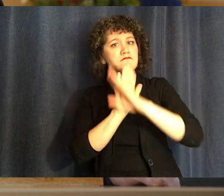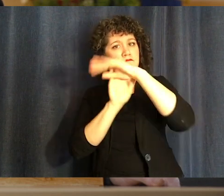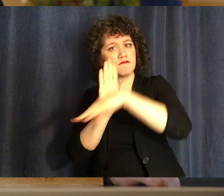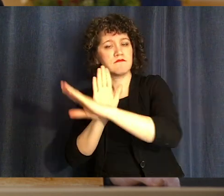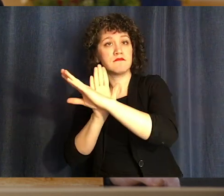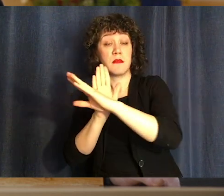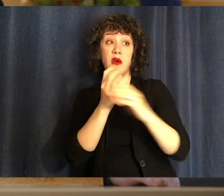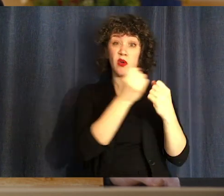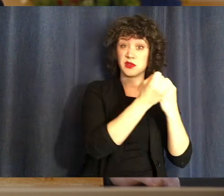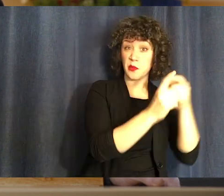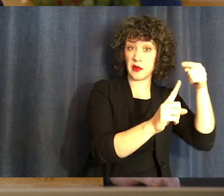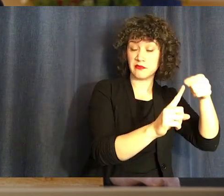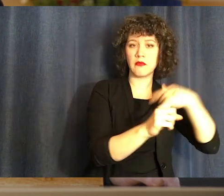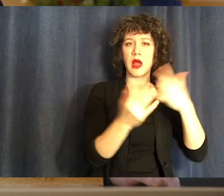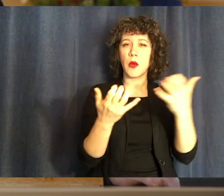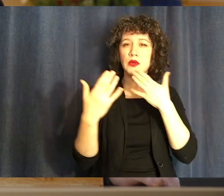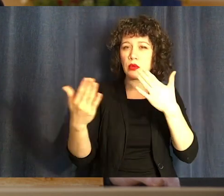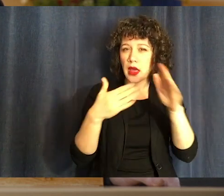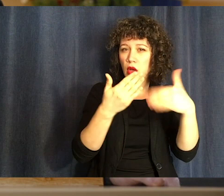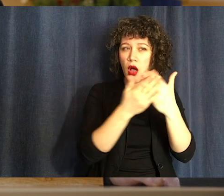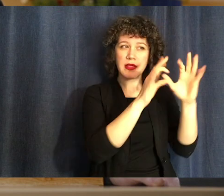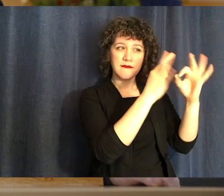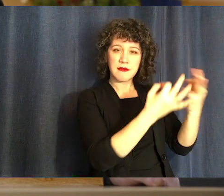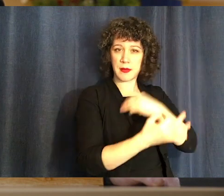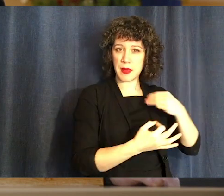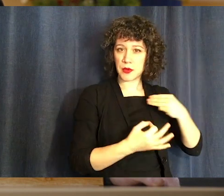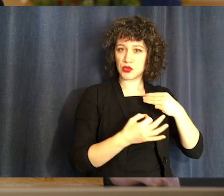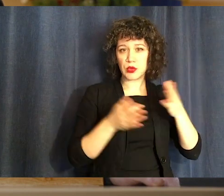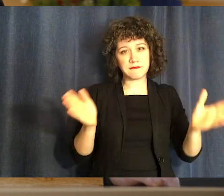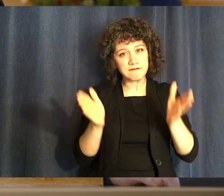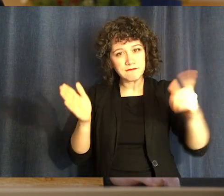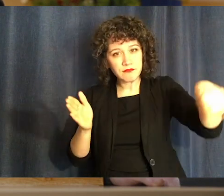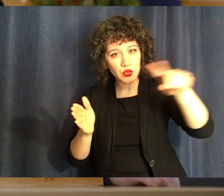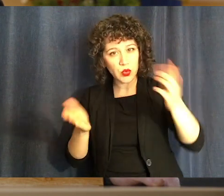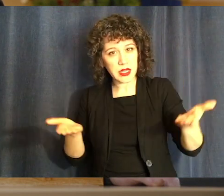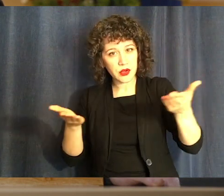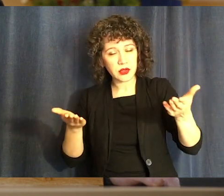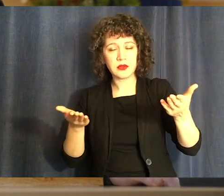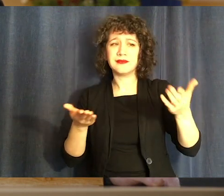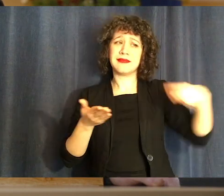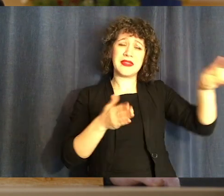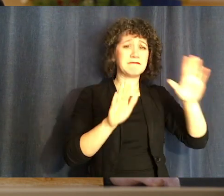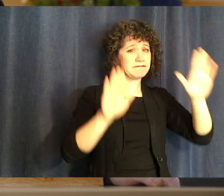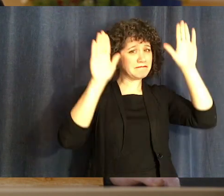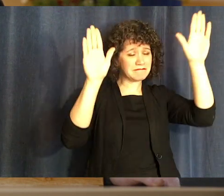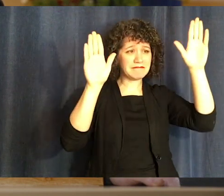of support, I would like to thank all the family members who have guided you to this moment. They did a fantastic job and are to be